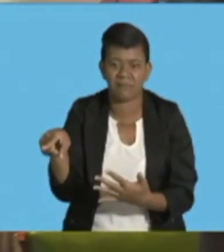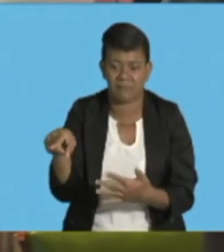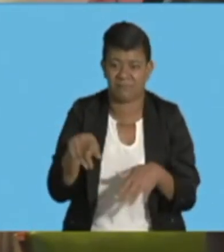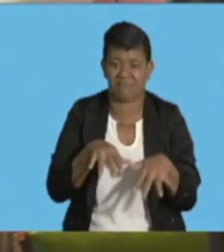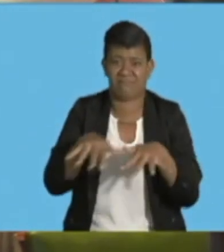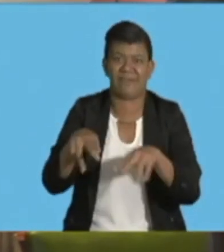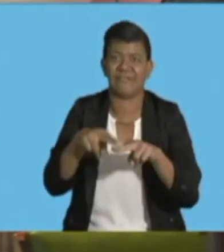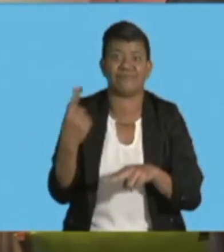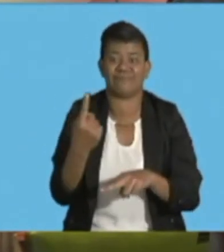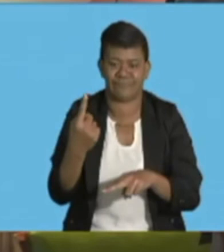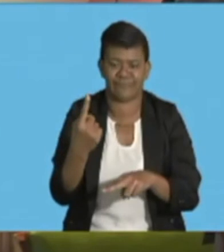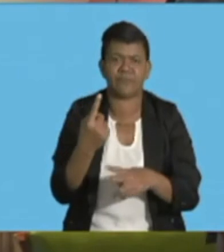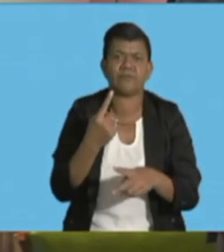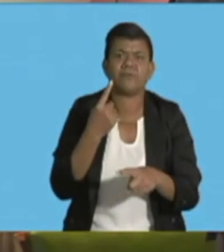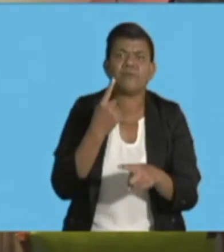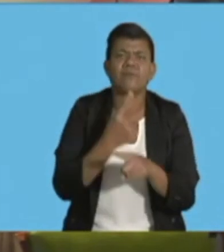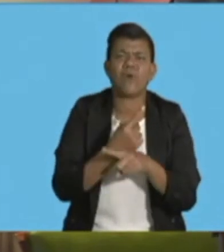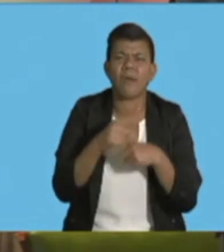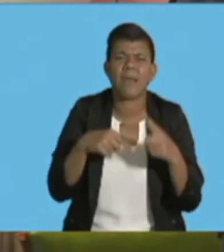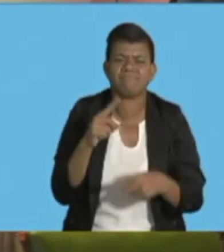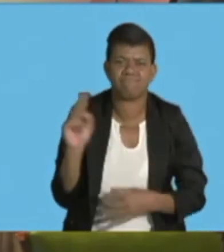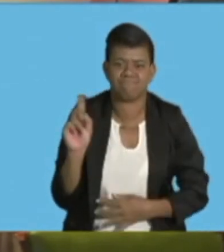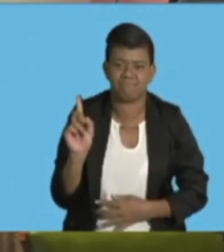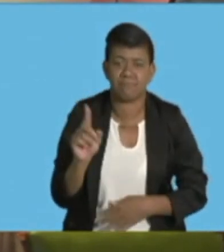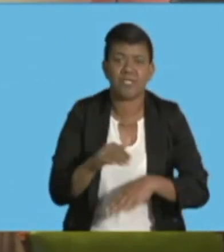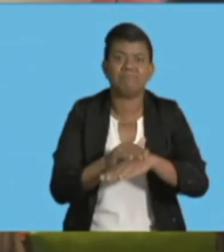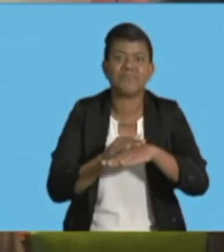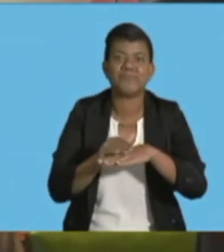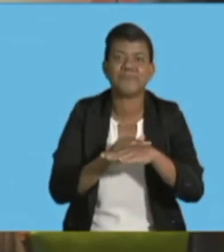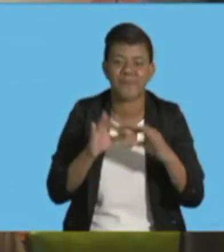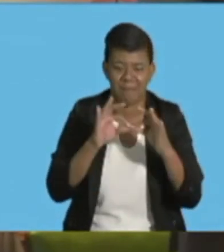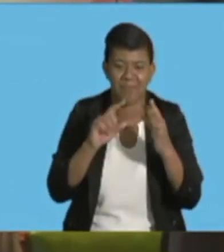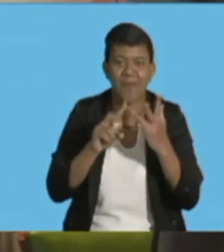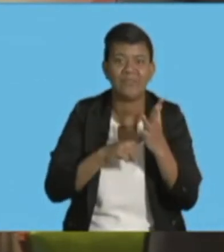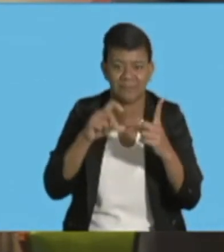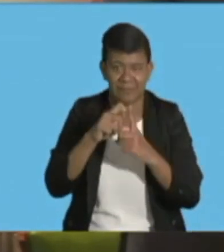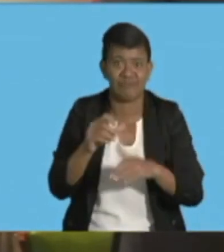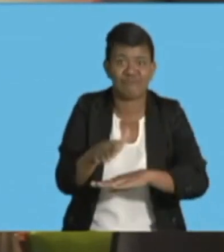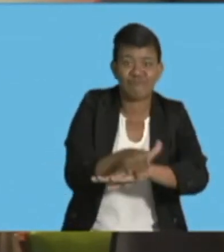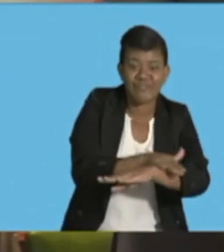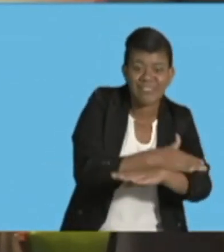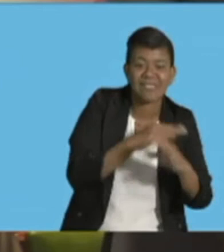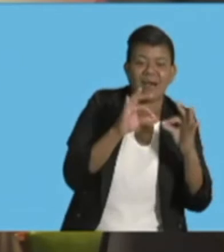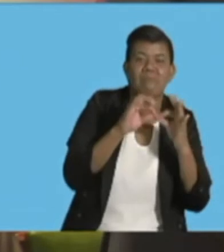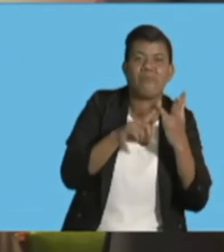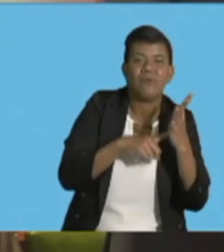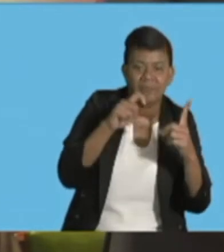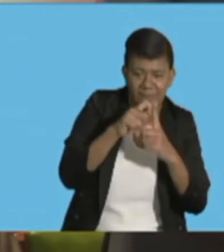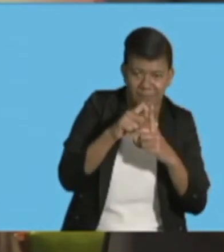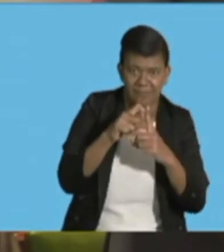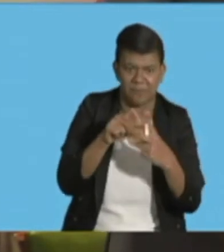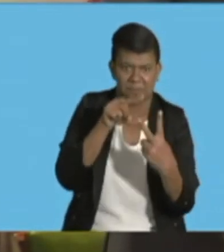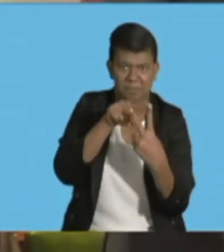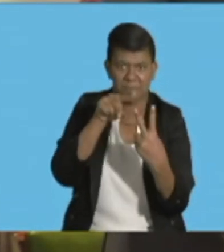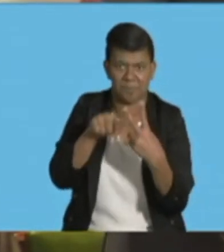margins, where we talked about blue bonds and green bonds. And in fact, Seychelles talked about their experience of the issuance of blue